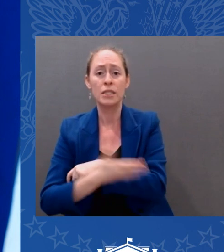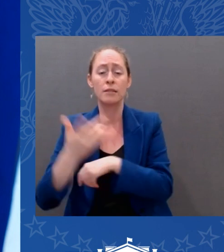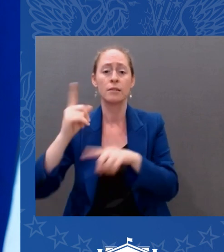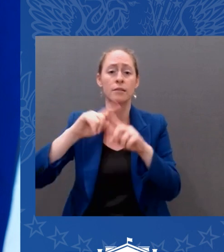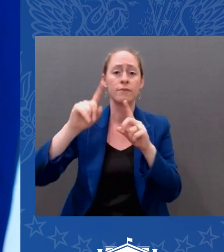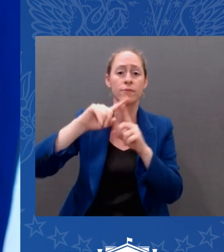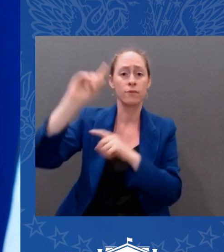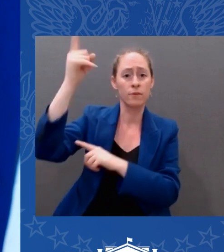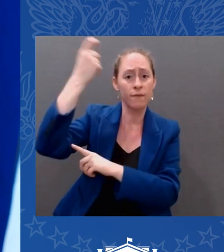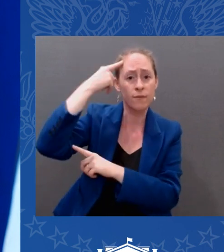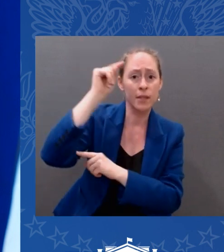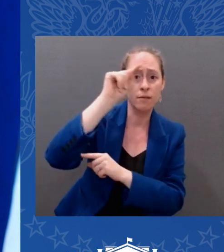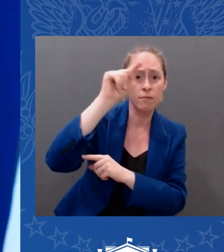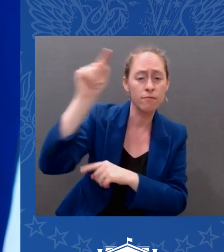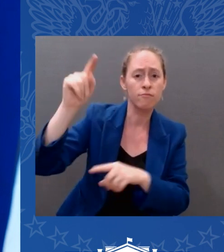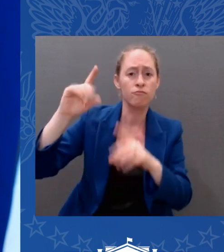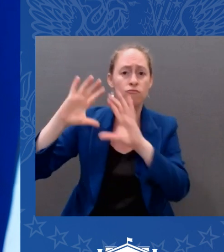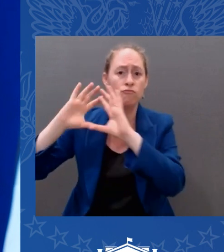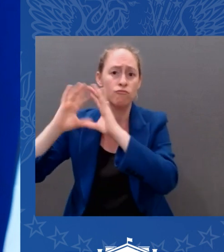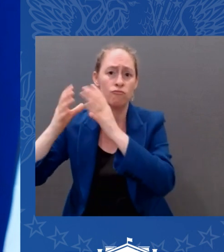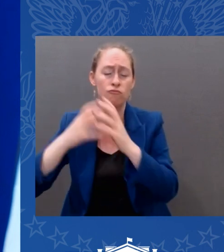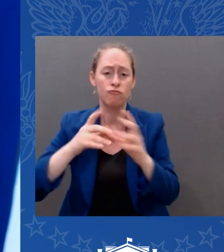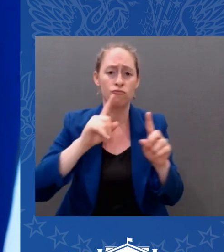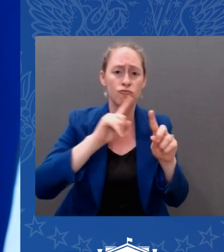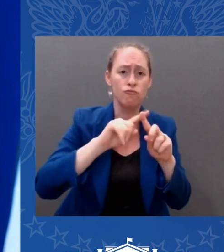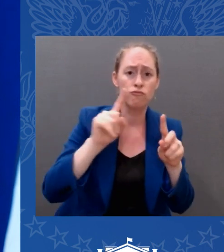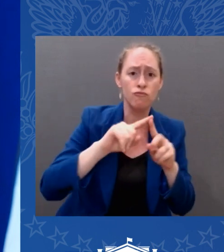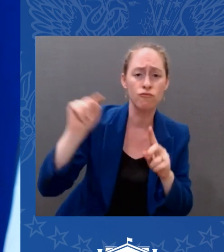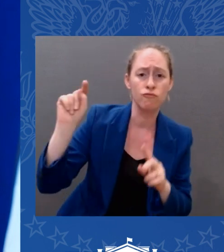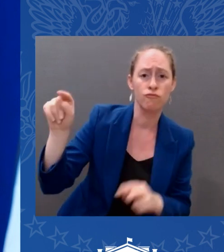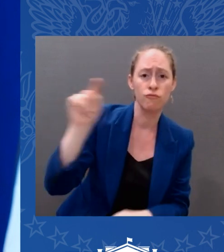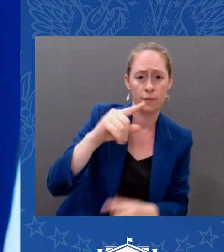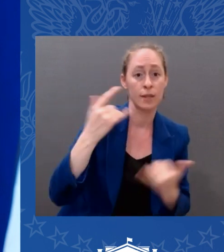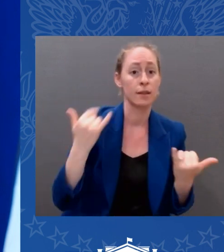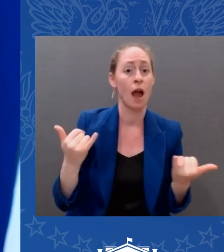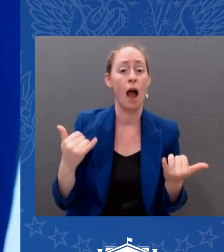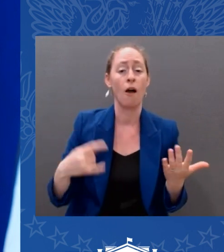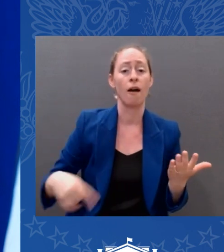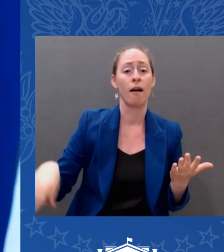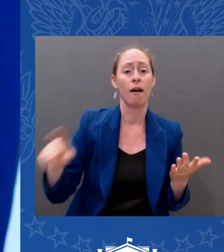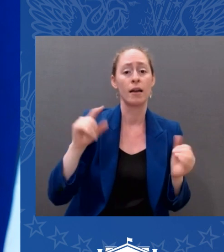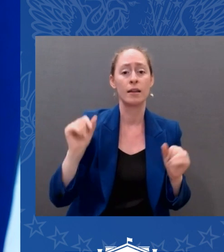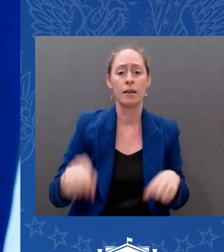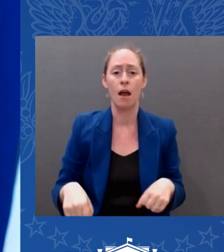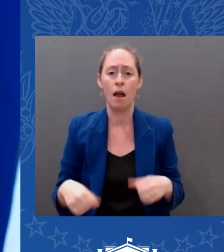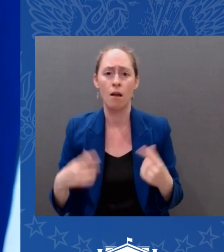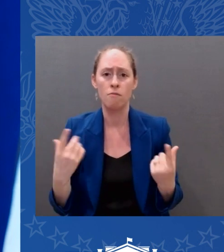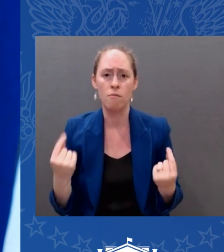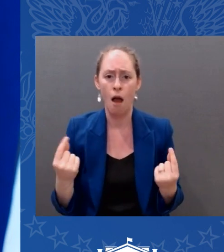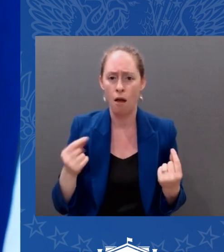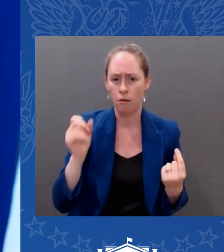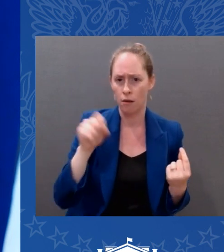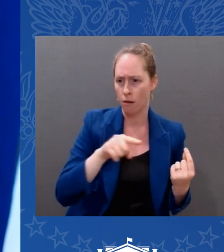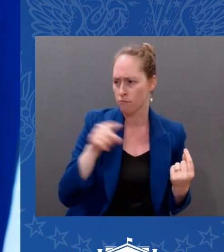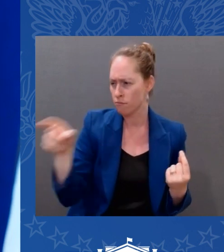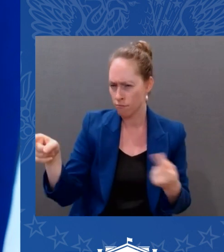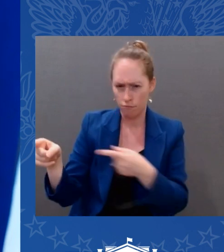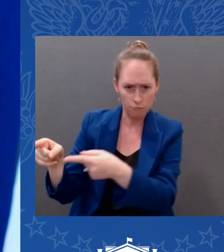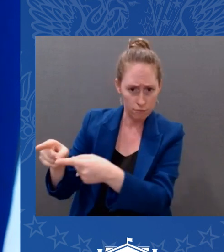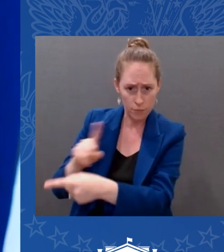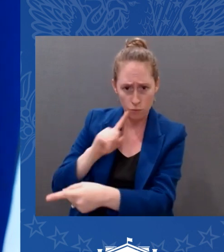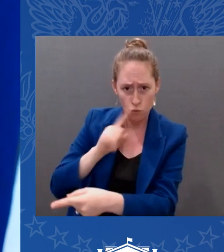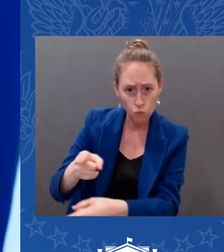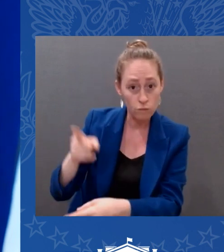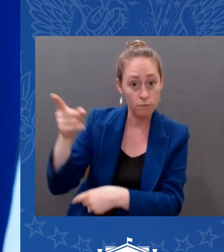verify compliance of each and every commitment and to know the degree of progress in